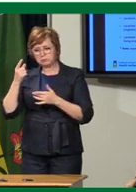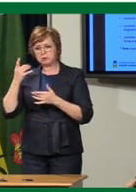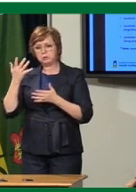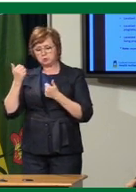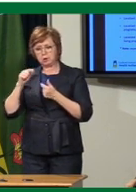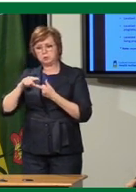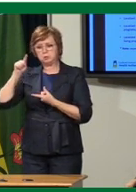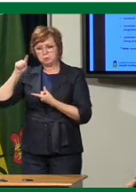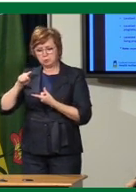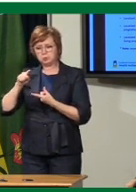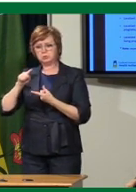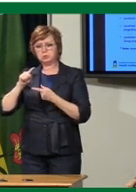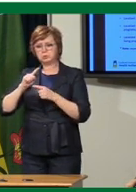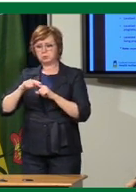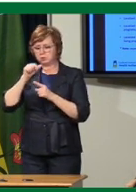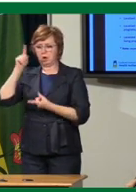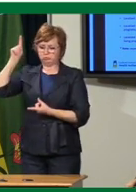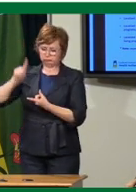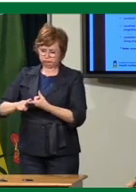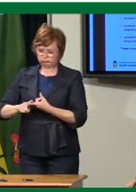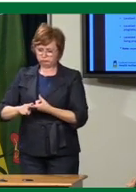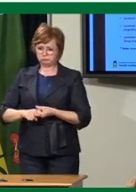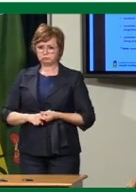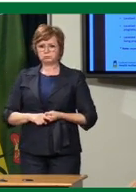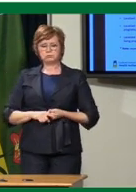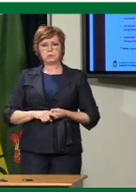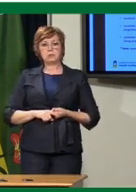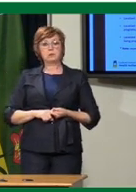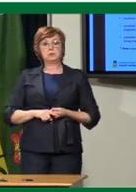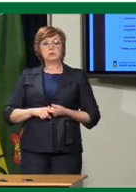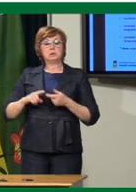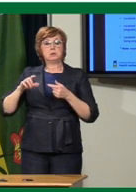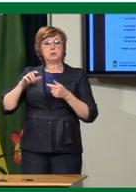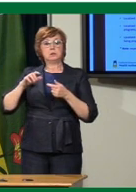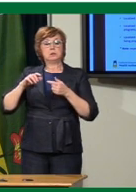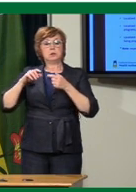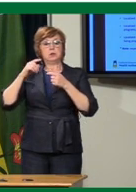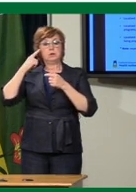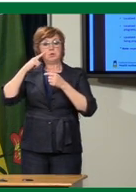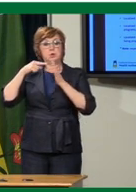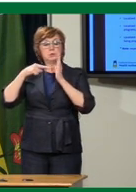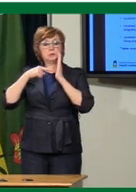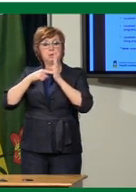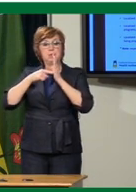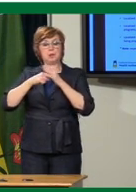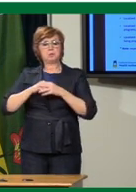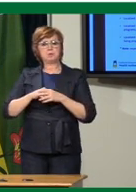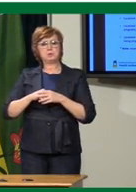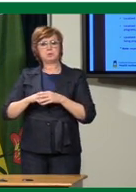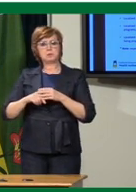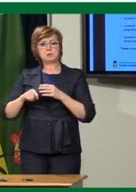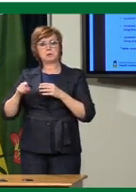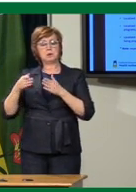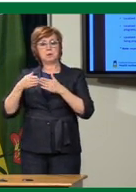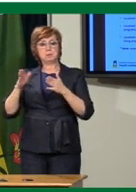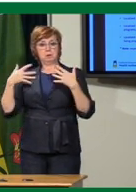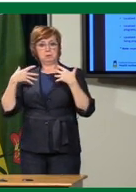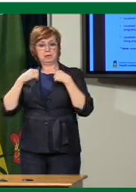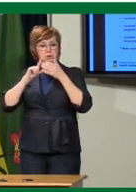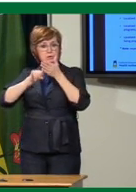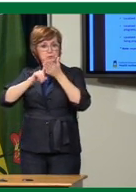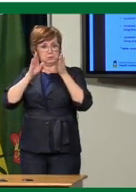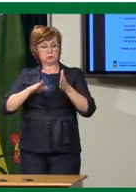A few examples that have actually been implemented to date include some lower risk routine public health